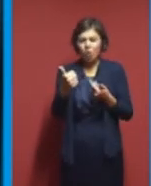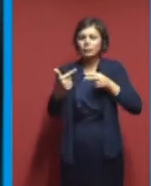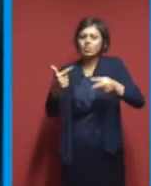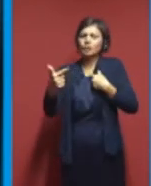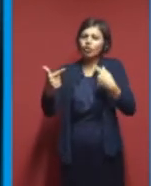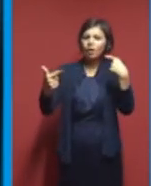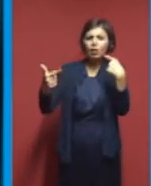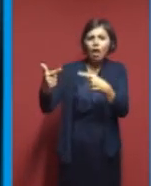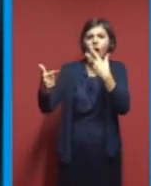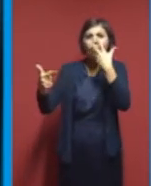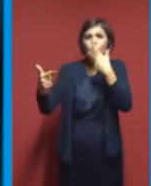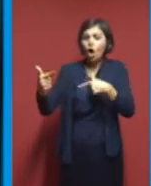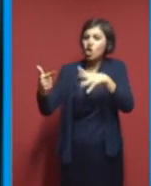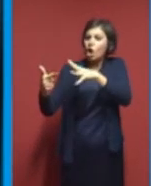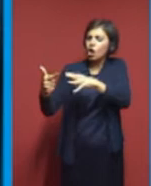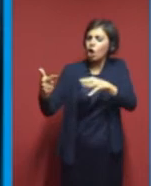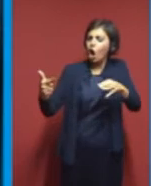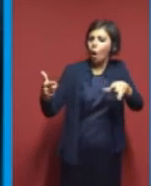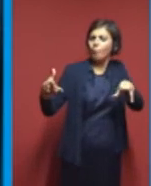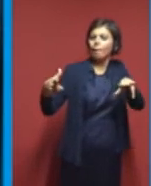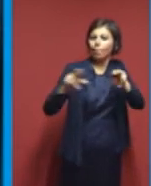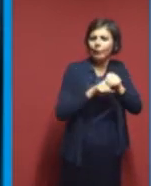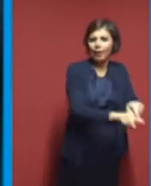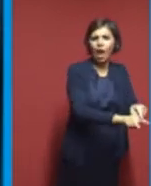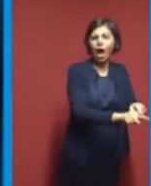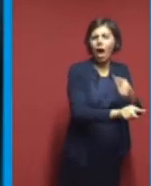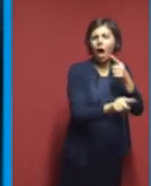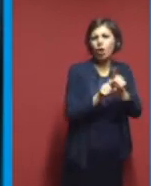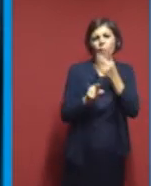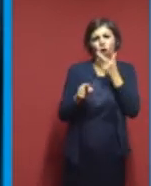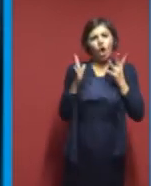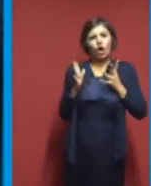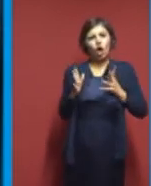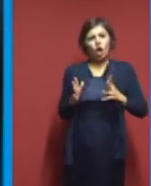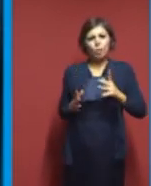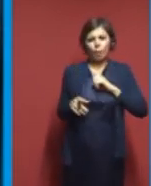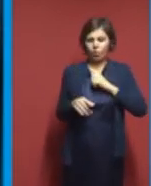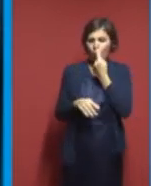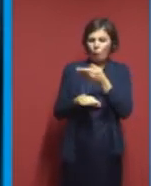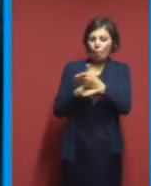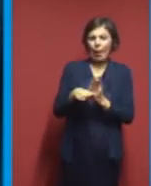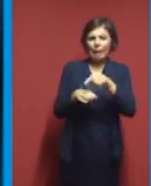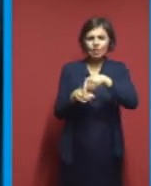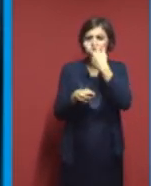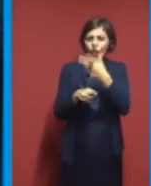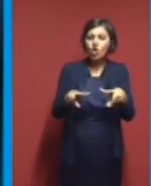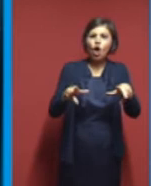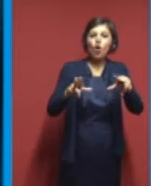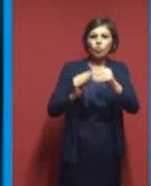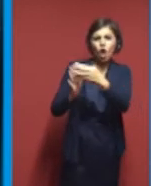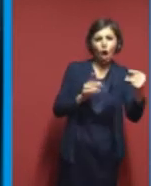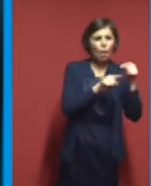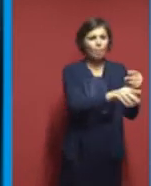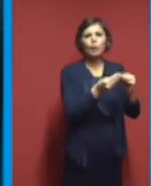Okay, so this is the idea of tissue engineering, that we take cells, we put them on biomaterials, and we grow them in bioreactors, which are